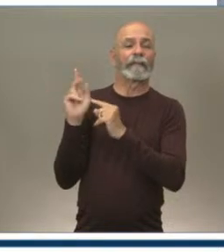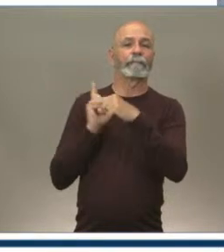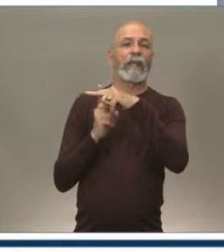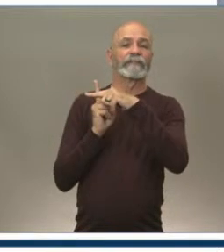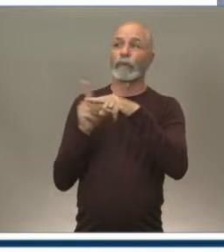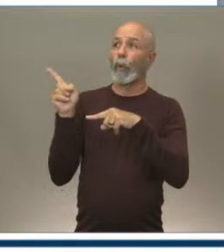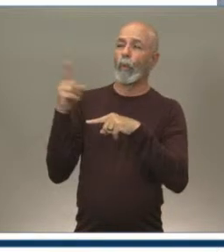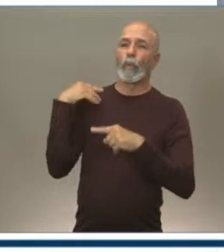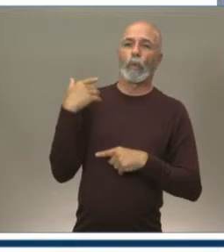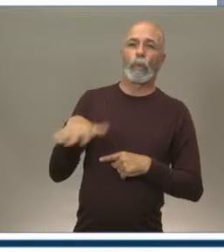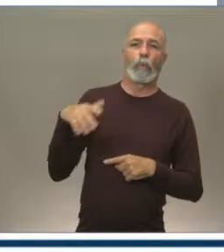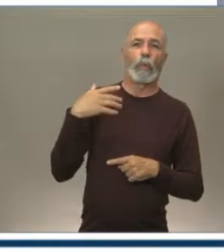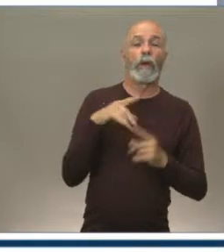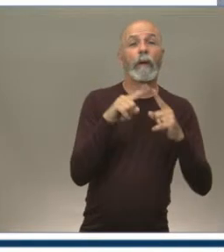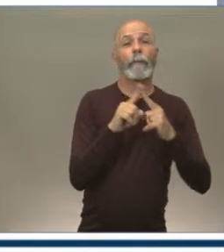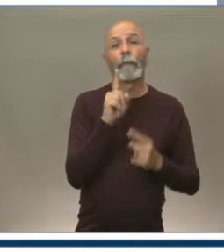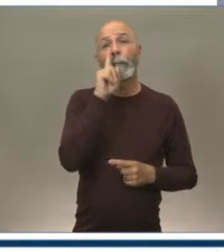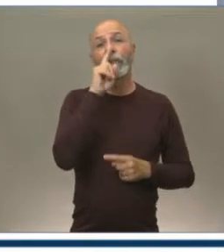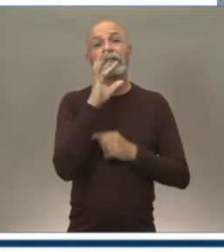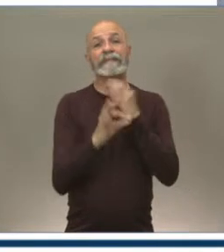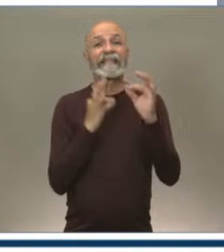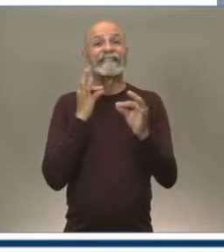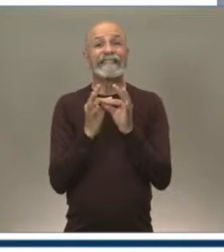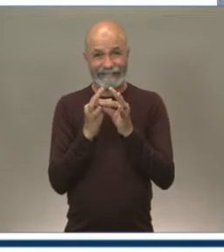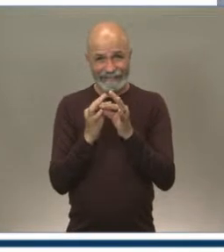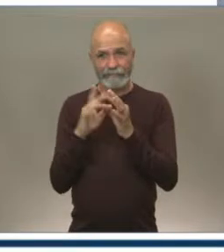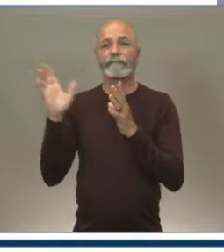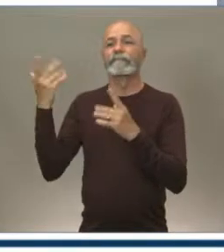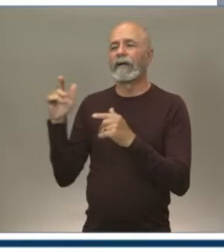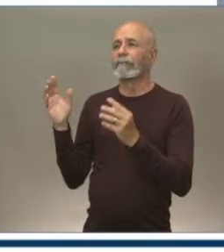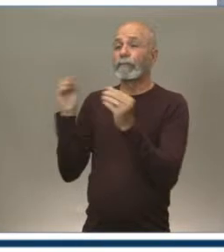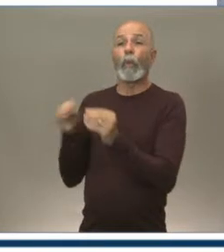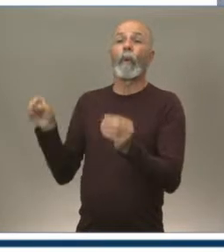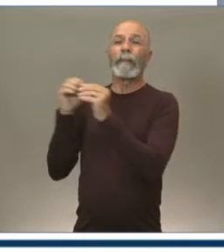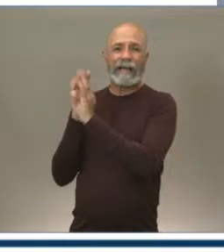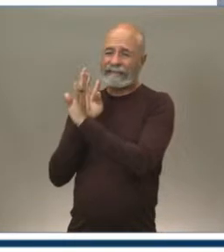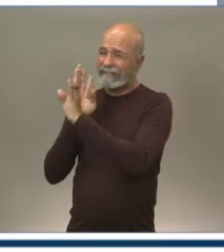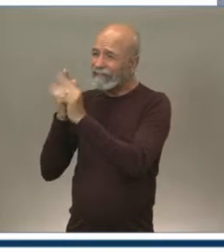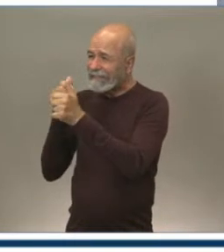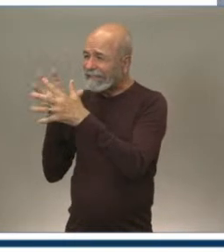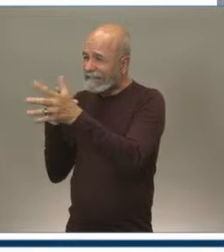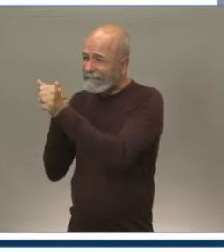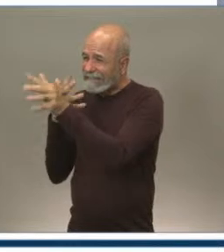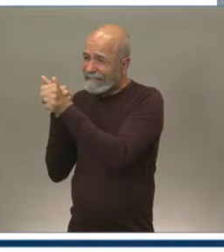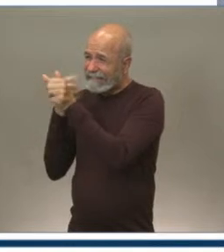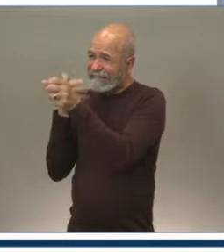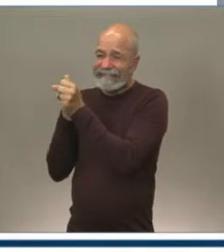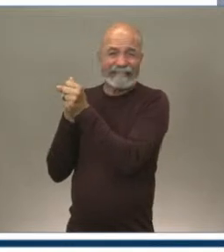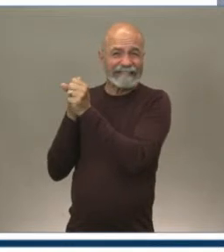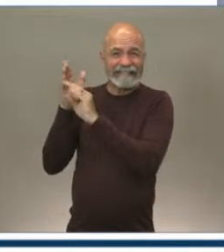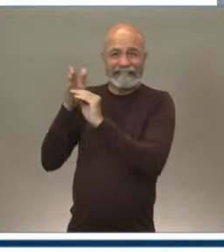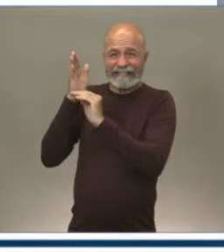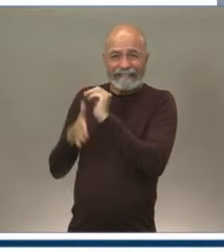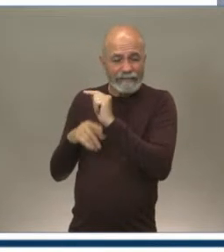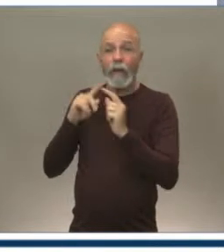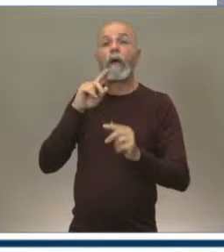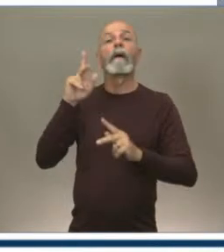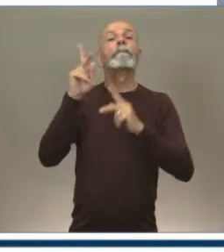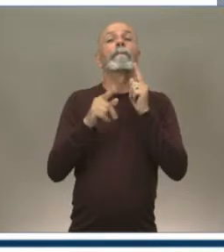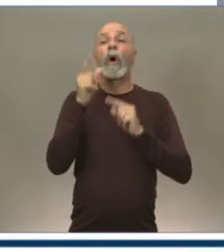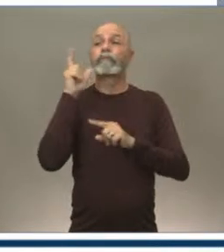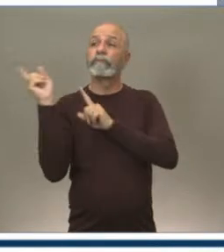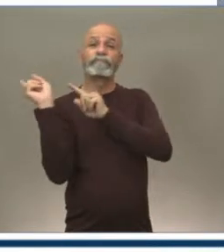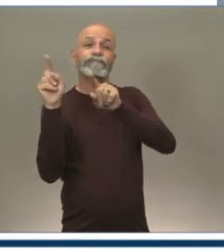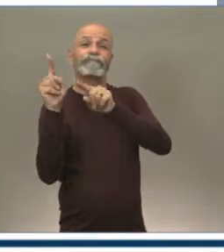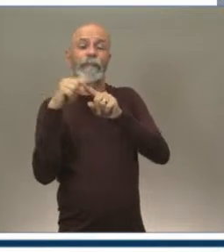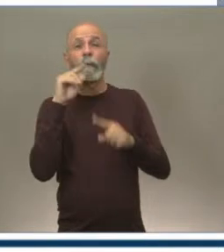our testing capacity over the last number of days to try to catch and contain this virus, and I want to thank those who are getting tested, and I encourage others